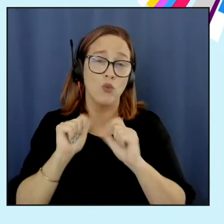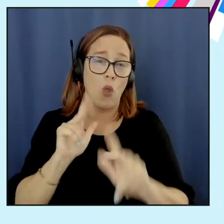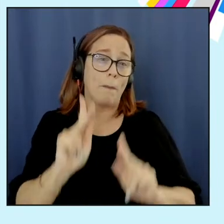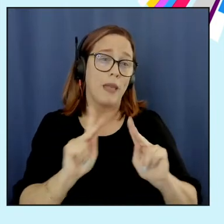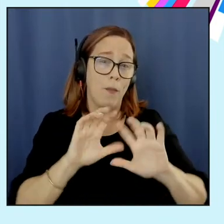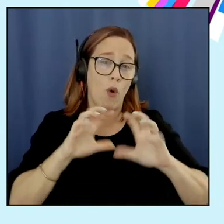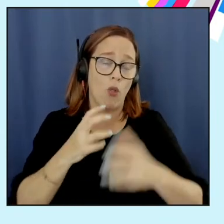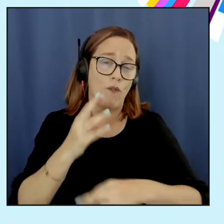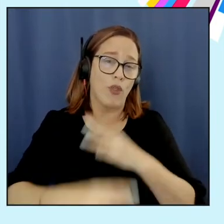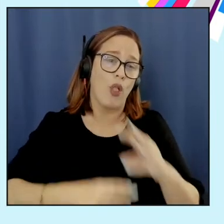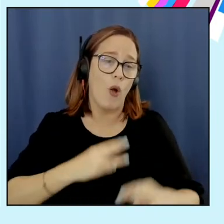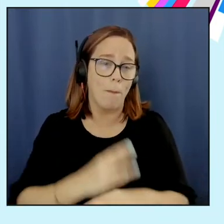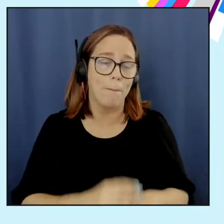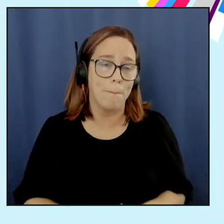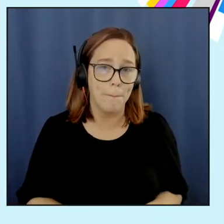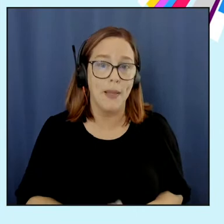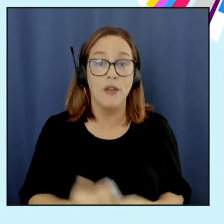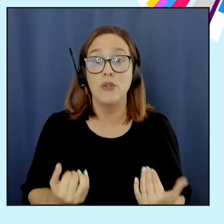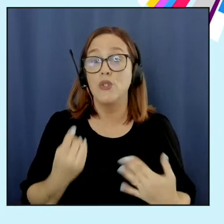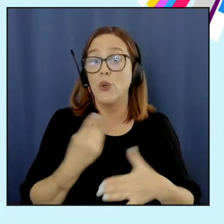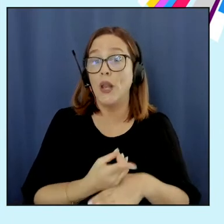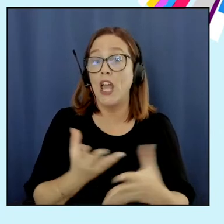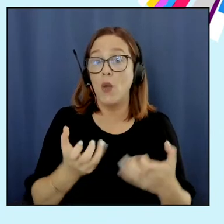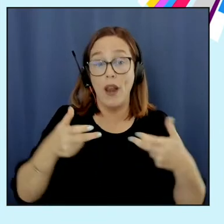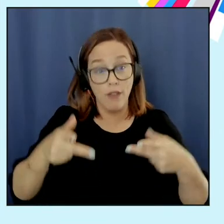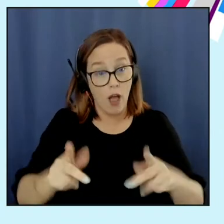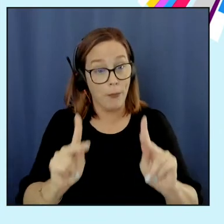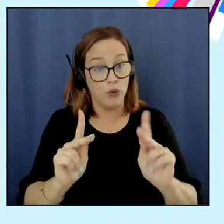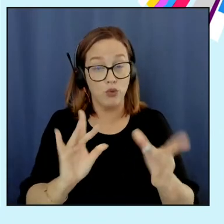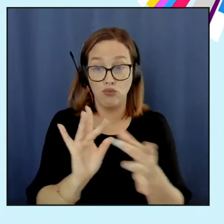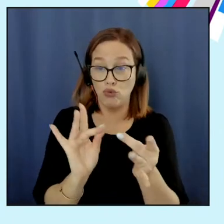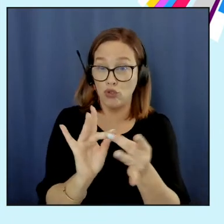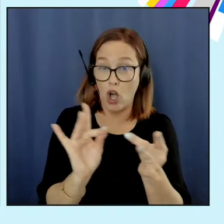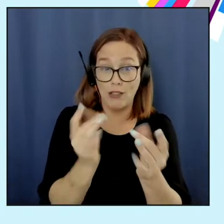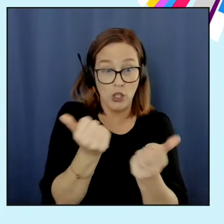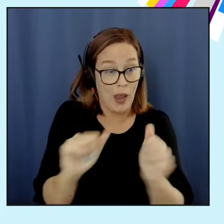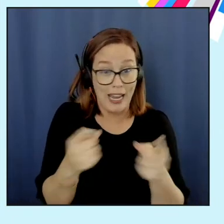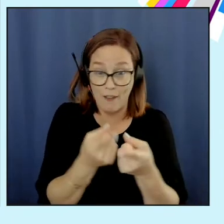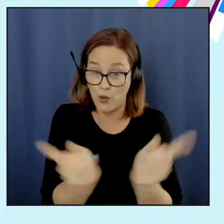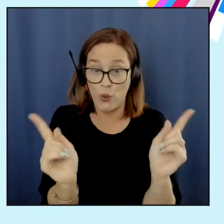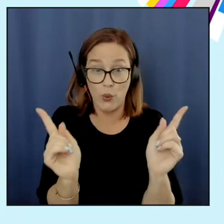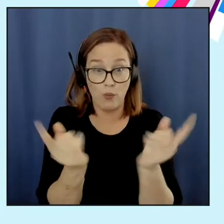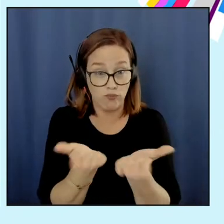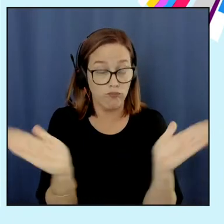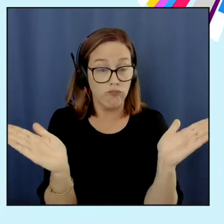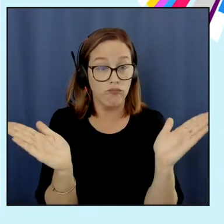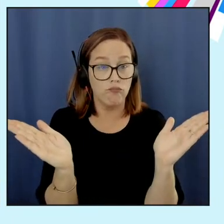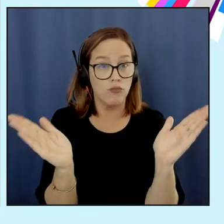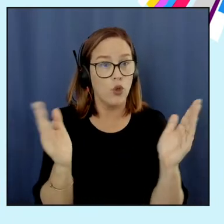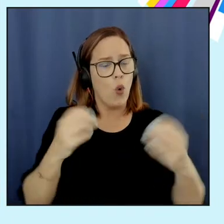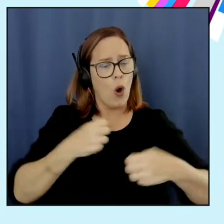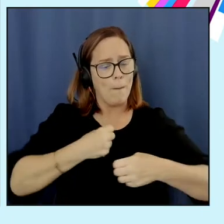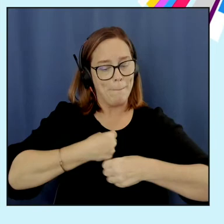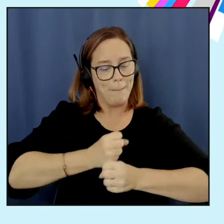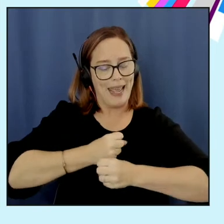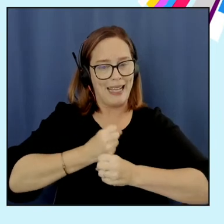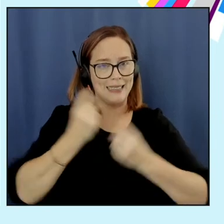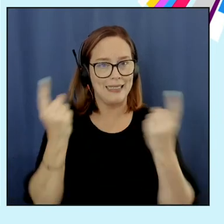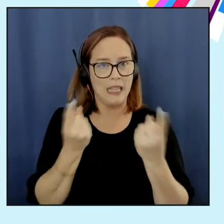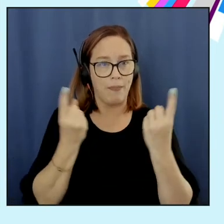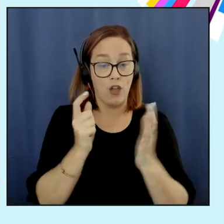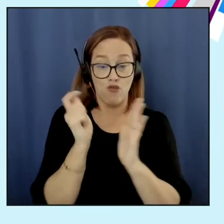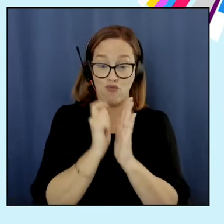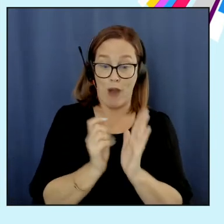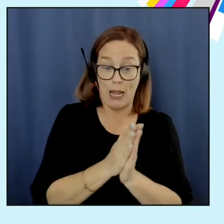today, we just really wanted to take this opportunity to talk to, you know, any of you out there who are making something. If you are writing a book, if you're